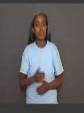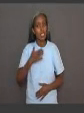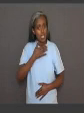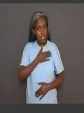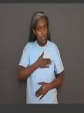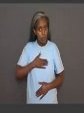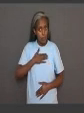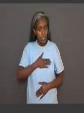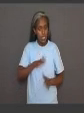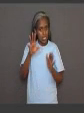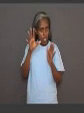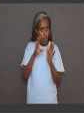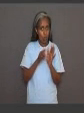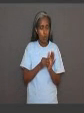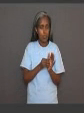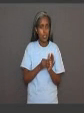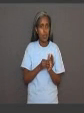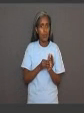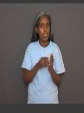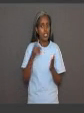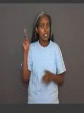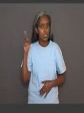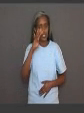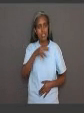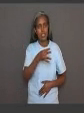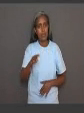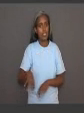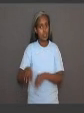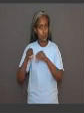Please copy down this table, students.